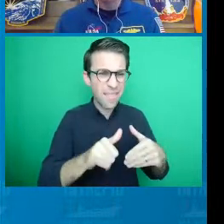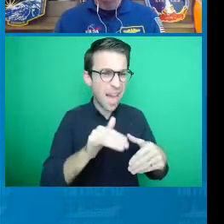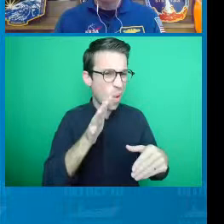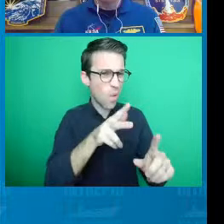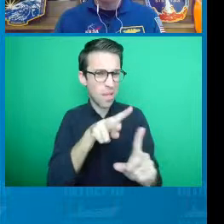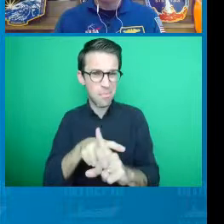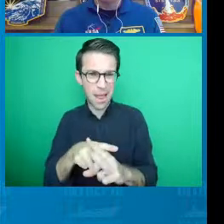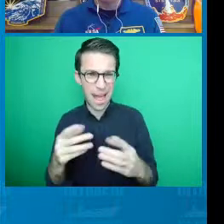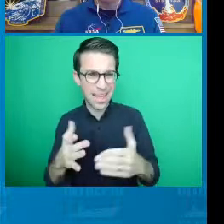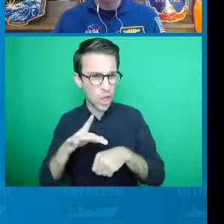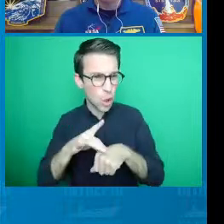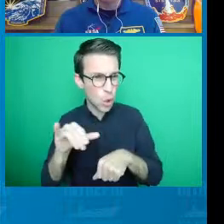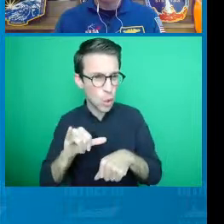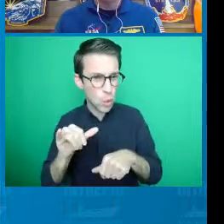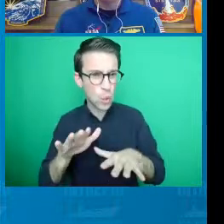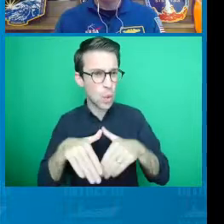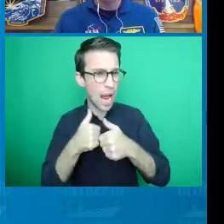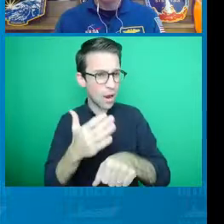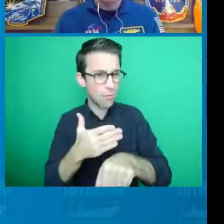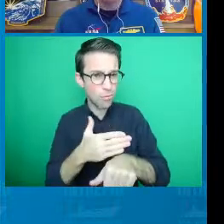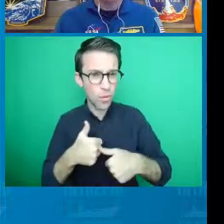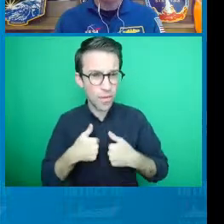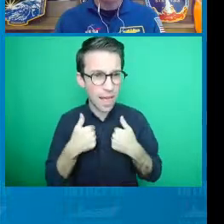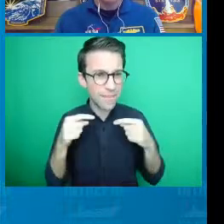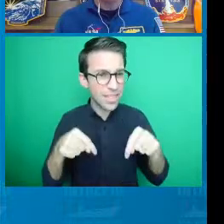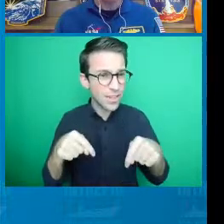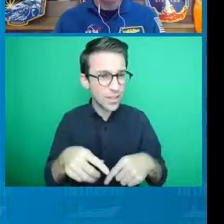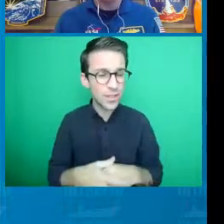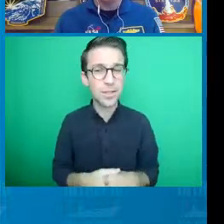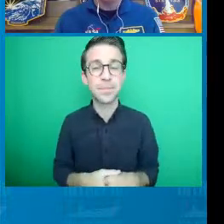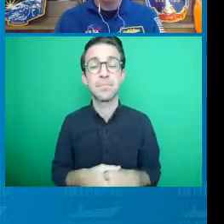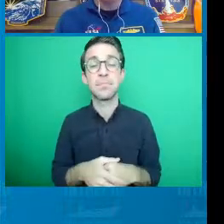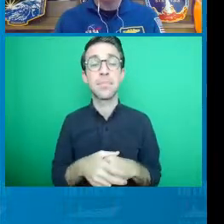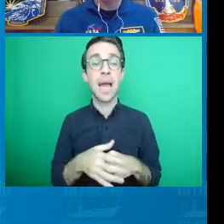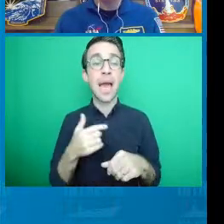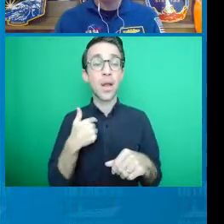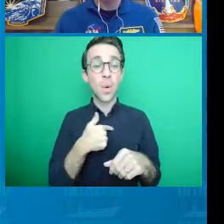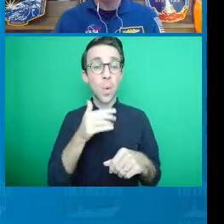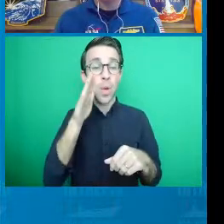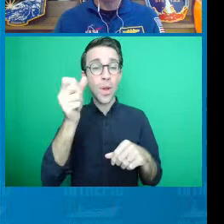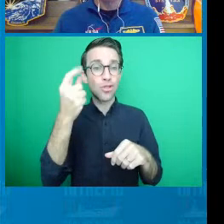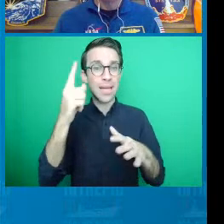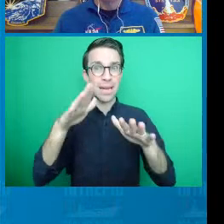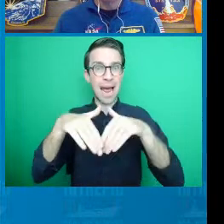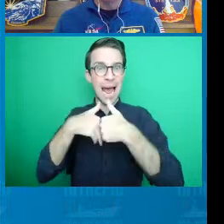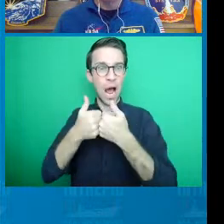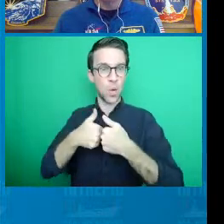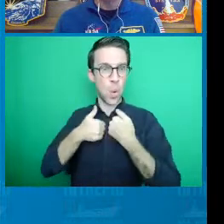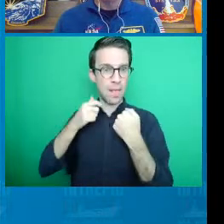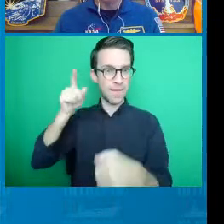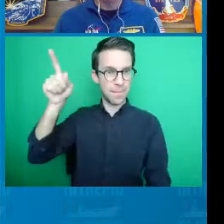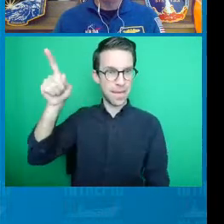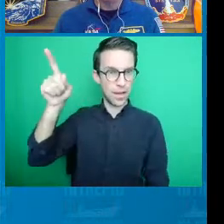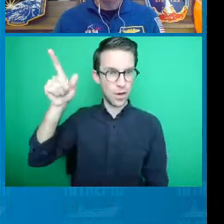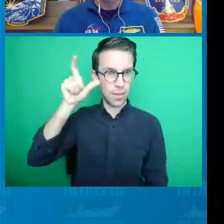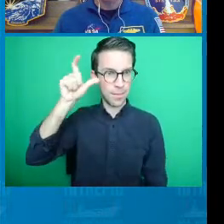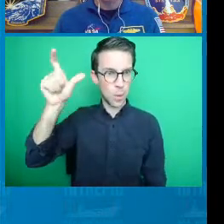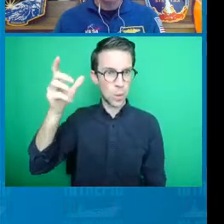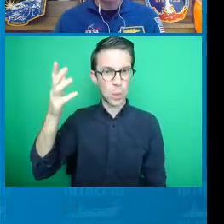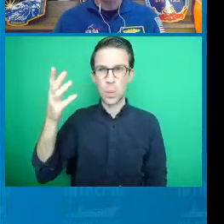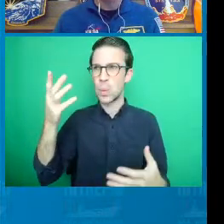also we will understand how to operate in that environment, what we can do